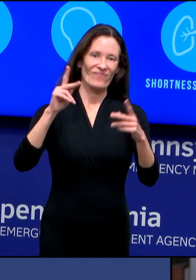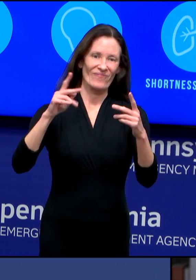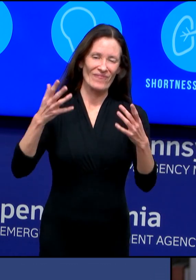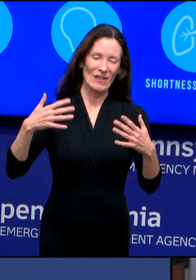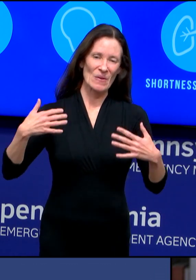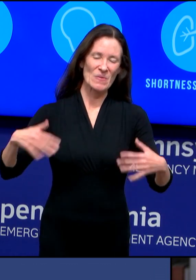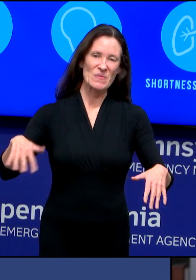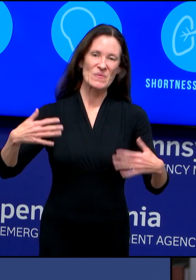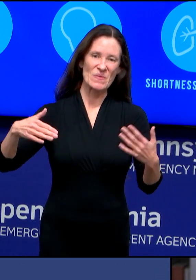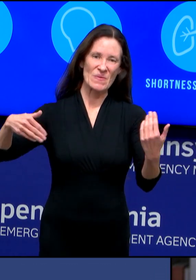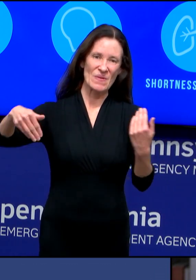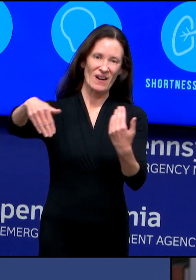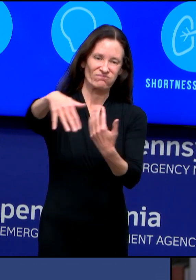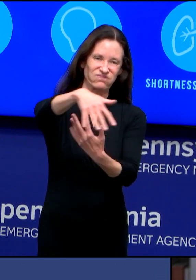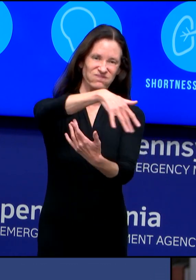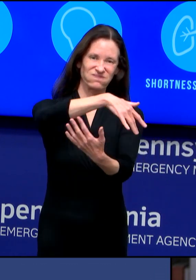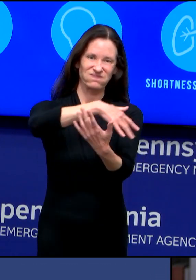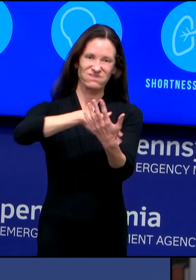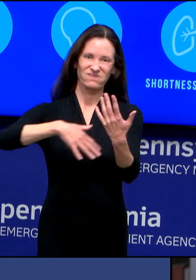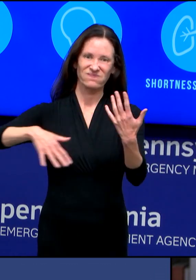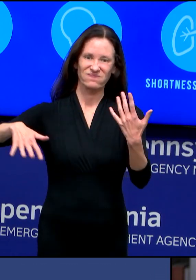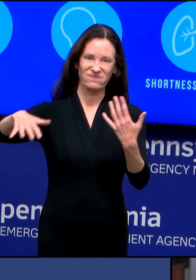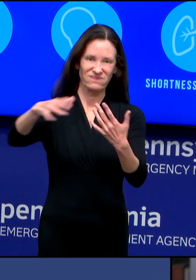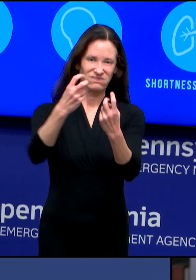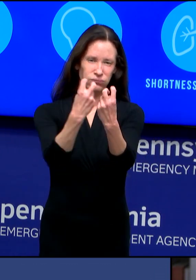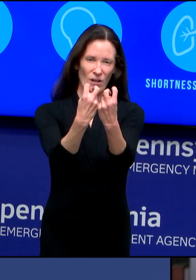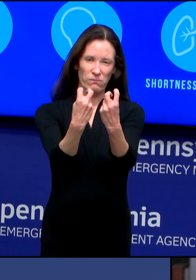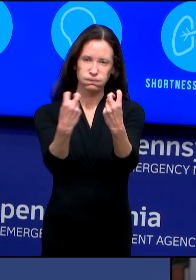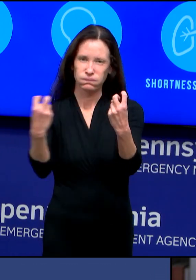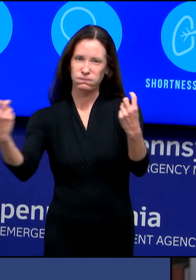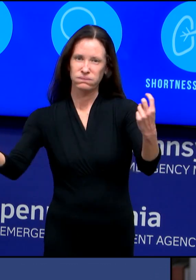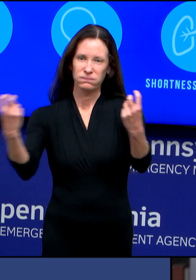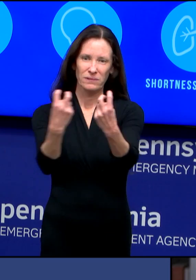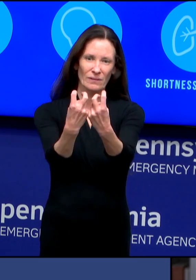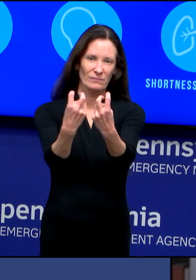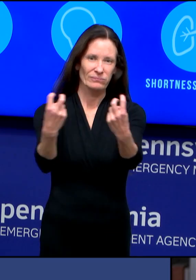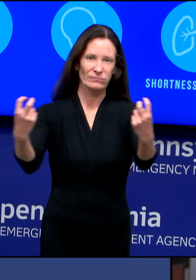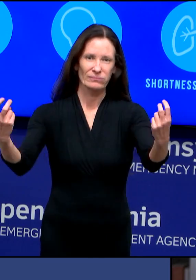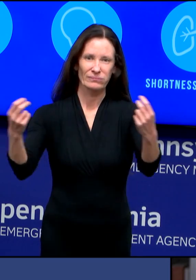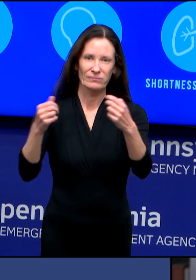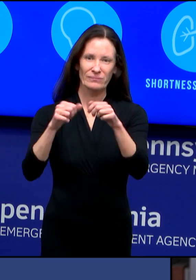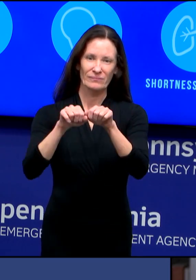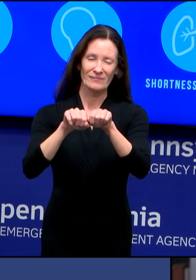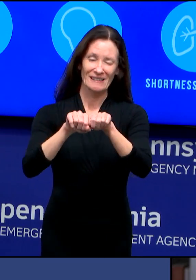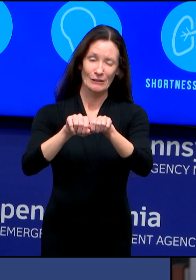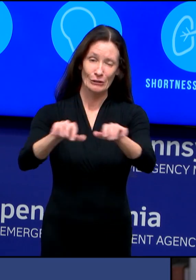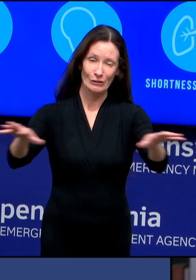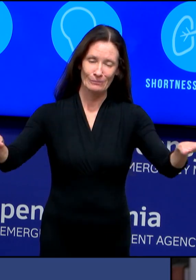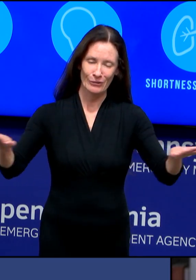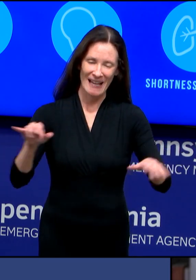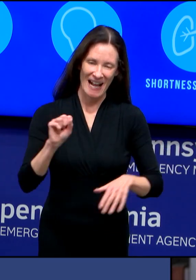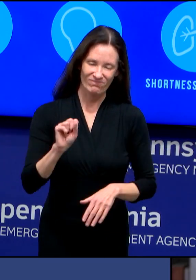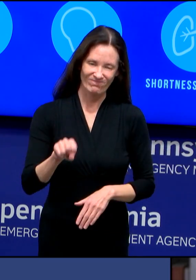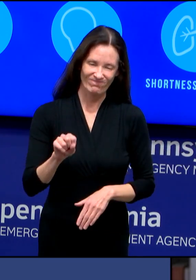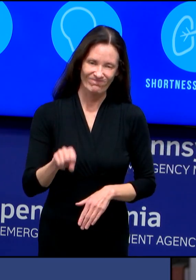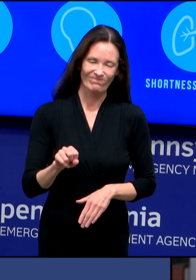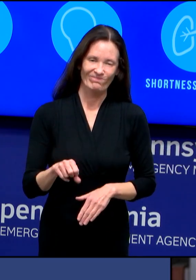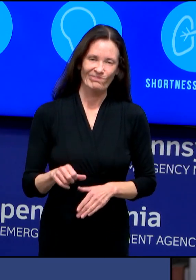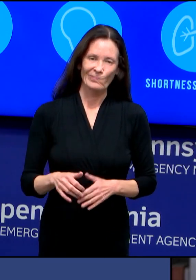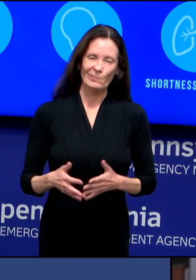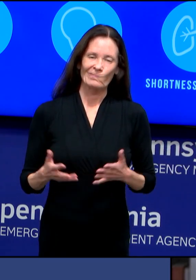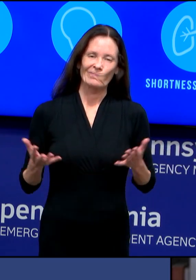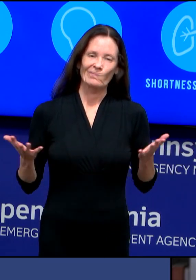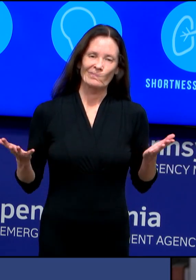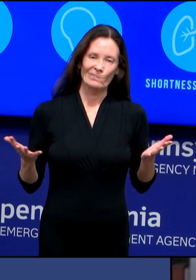feet of space between them. That's where this disease can spread. And so while I